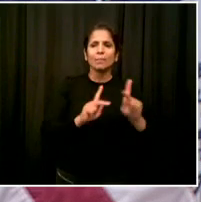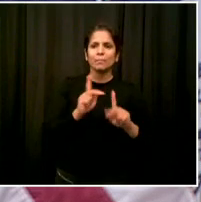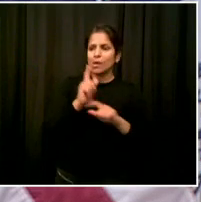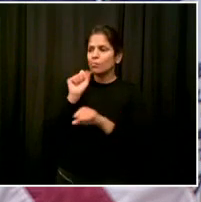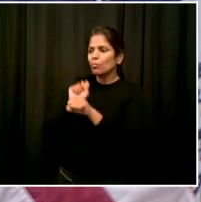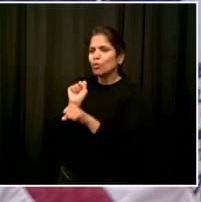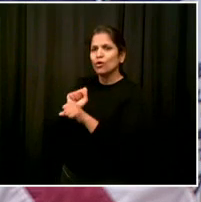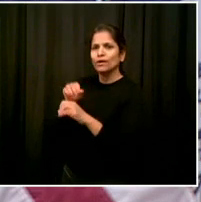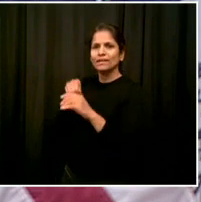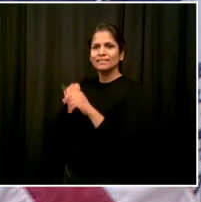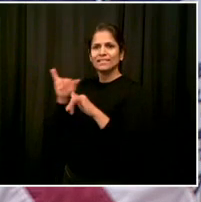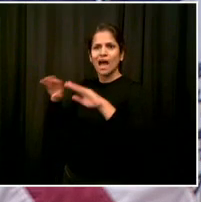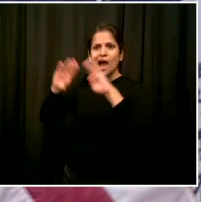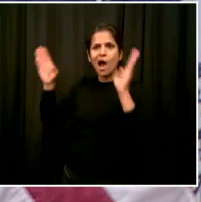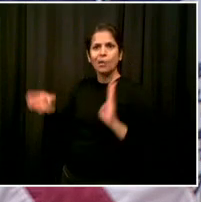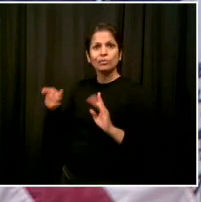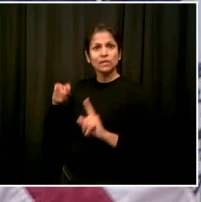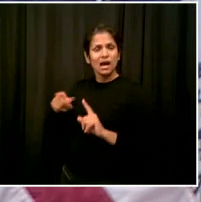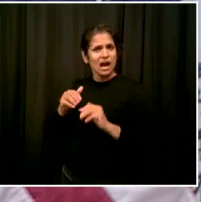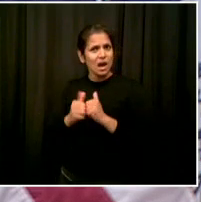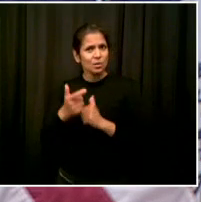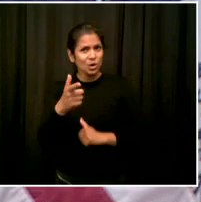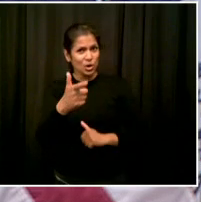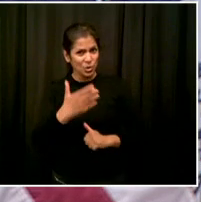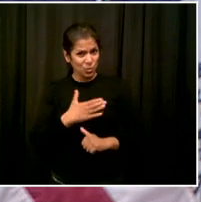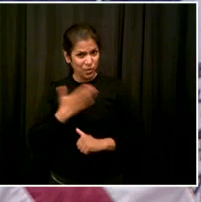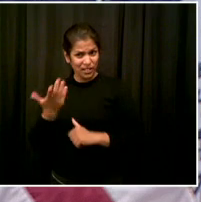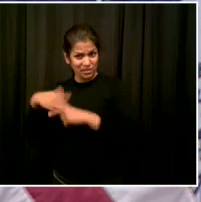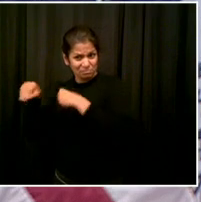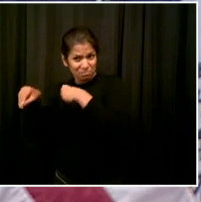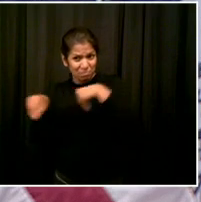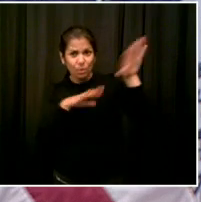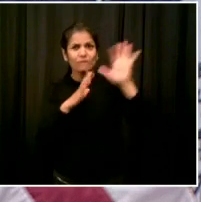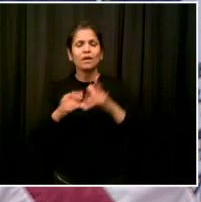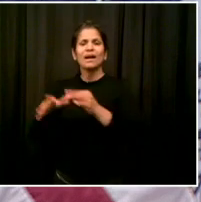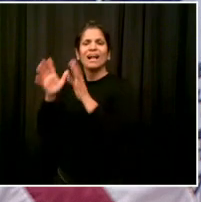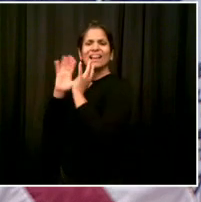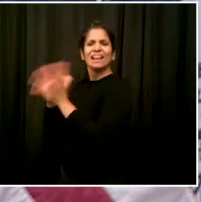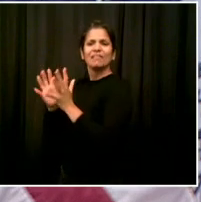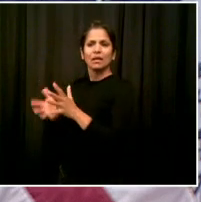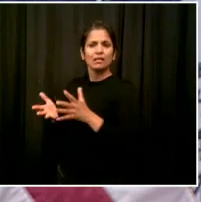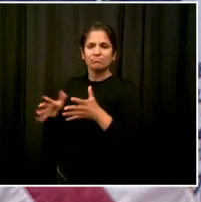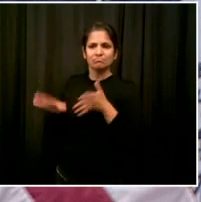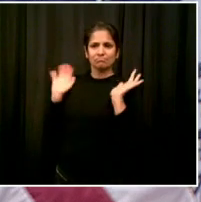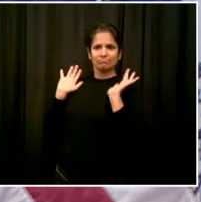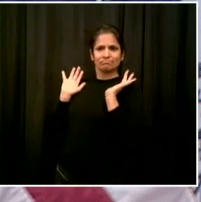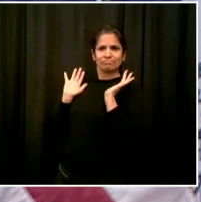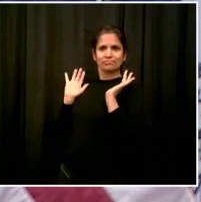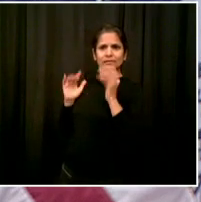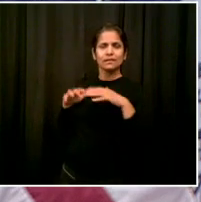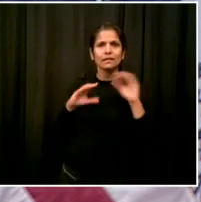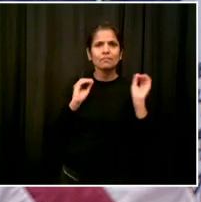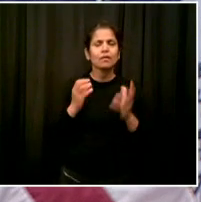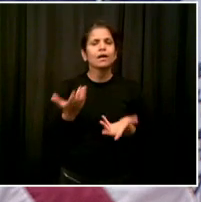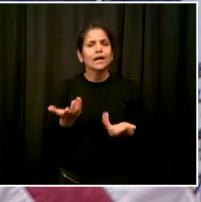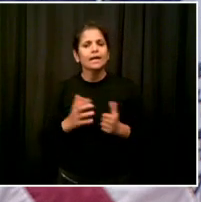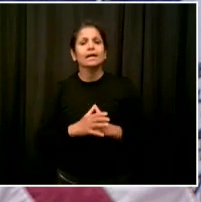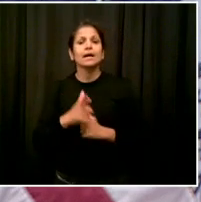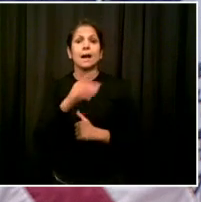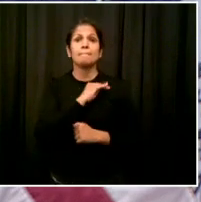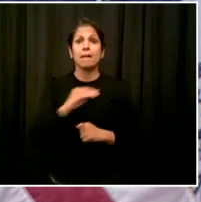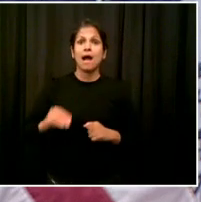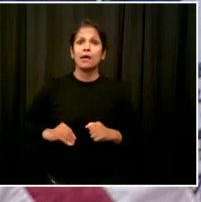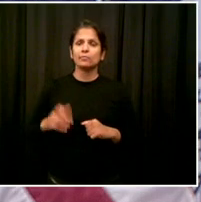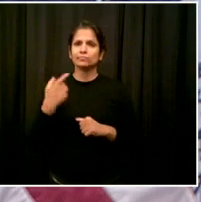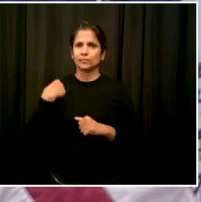at that whole history, and I know that the commission we're putting together on racial justice and reconciliation is not only